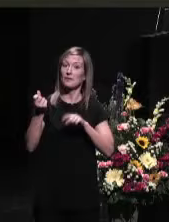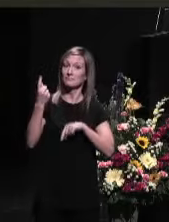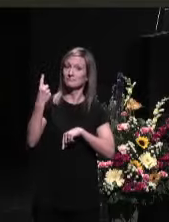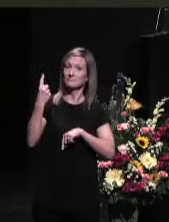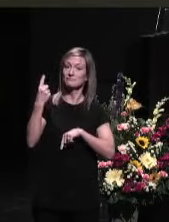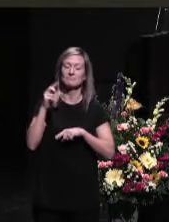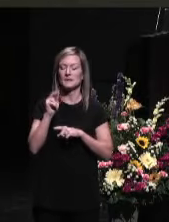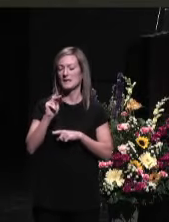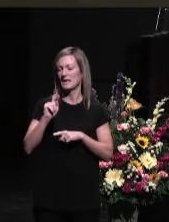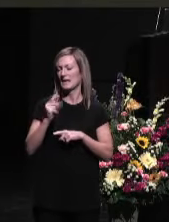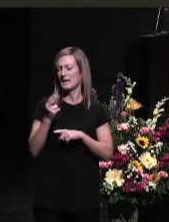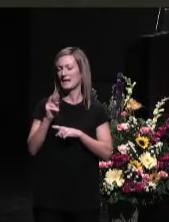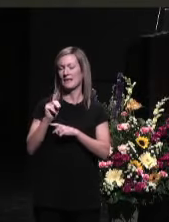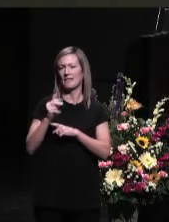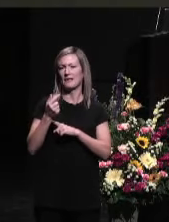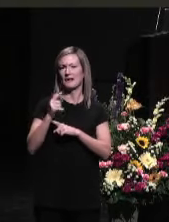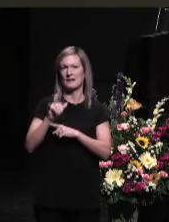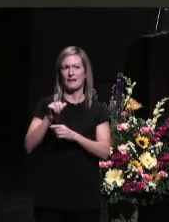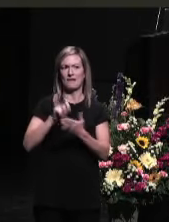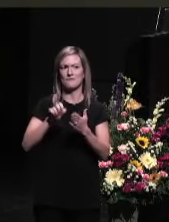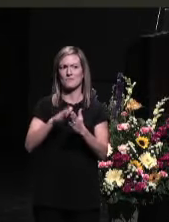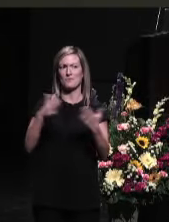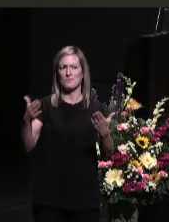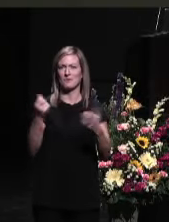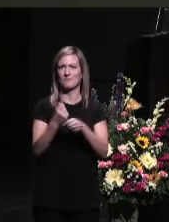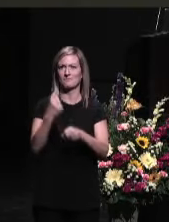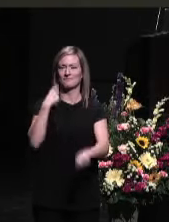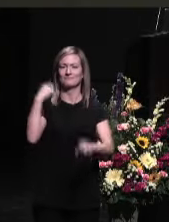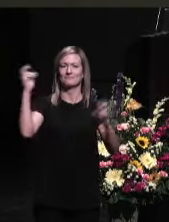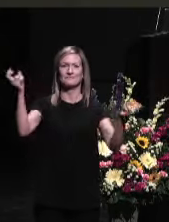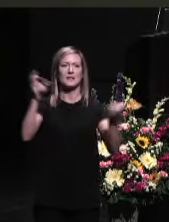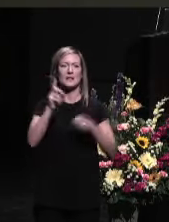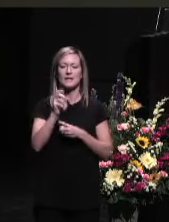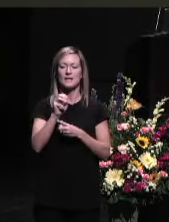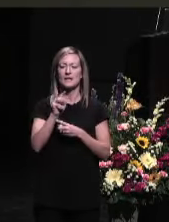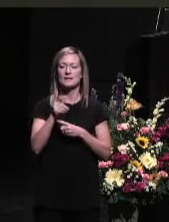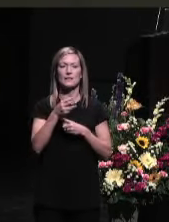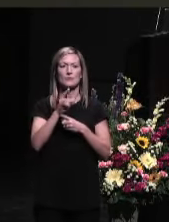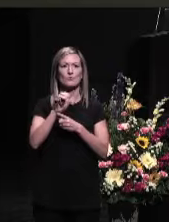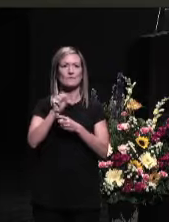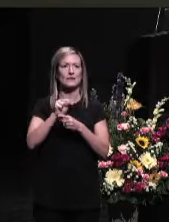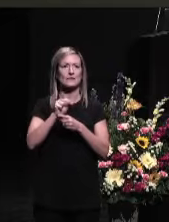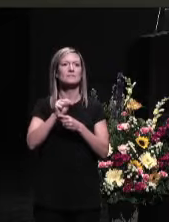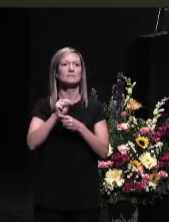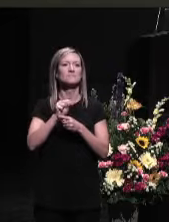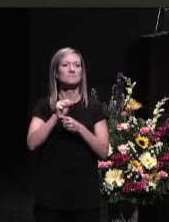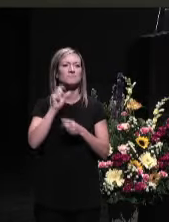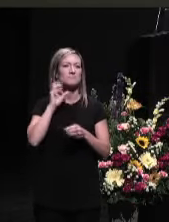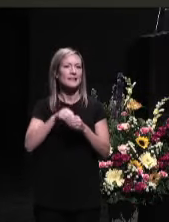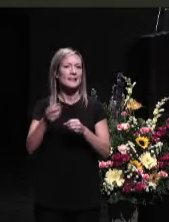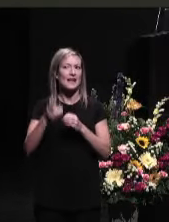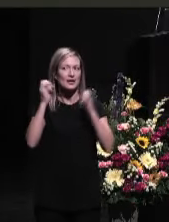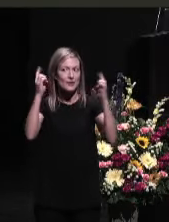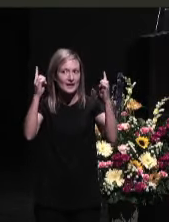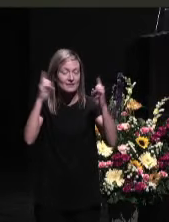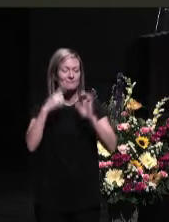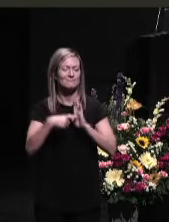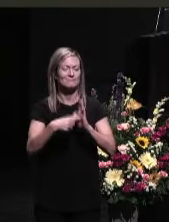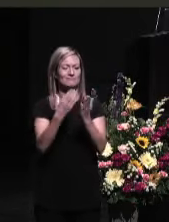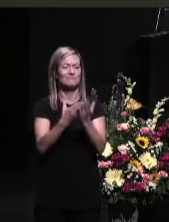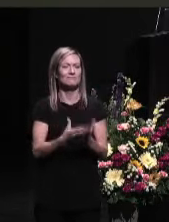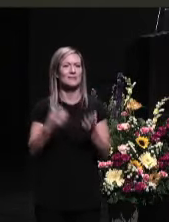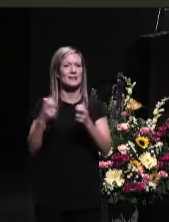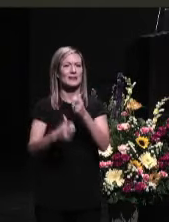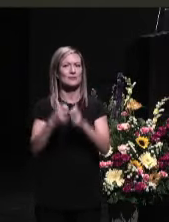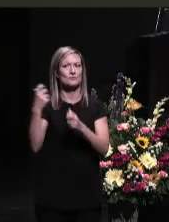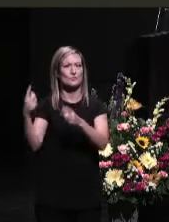Growey wrote a book that came out last year called Demographics and the Demand for Higher Ed, and it shows pretty profoundly the issues that are going